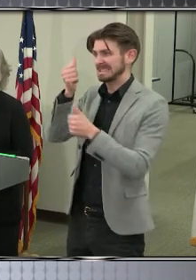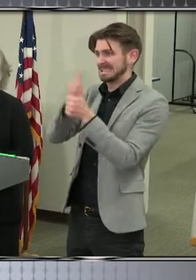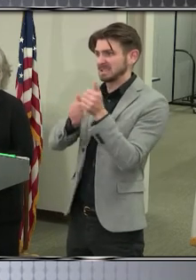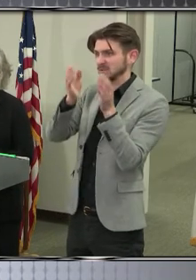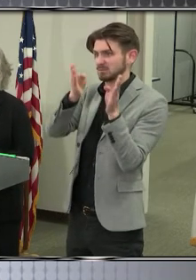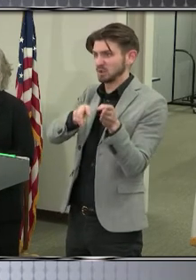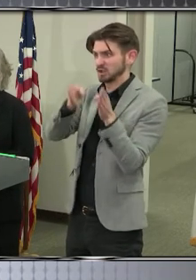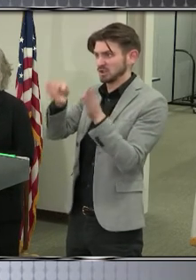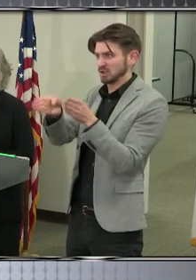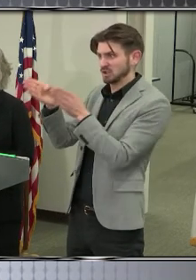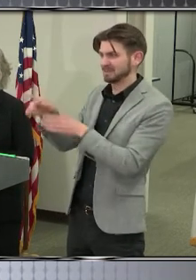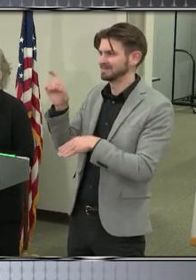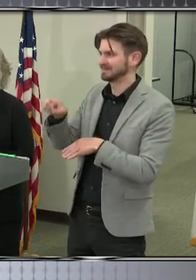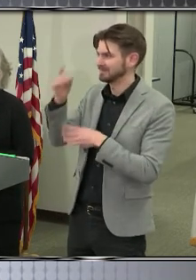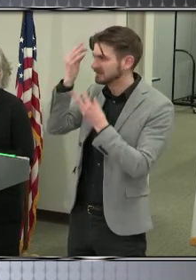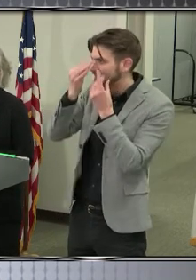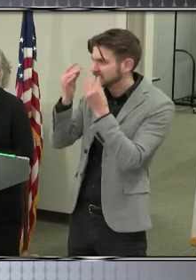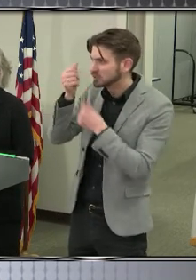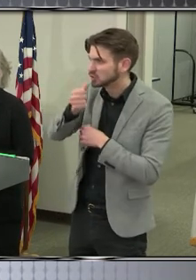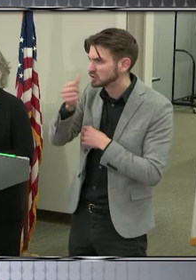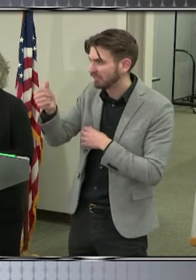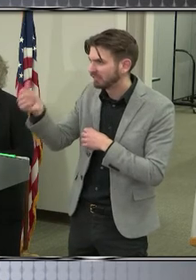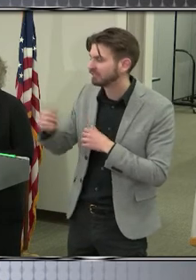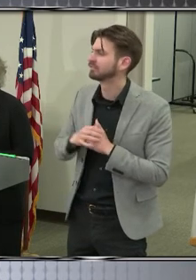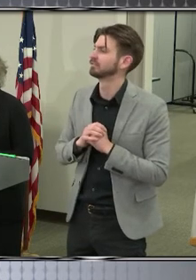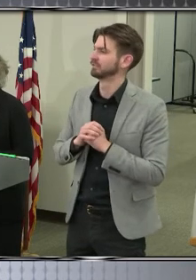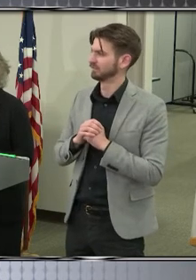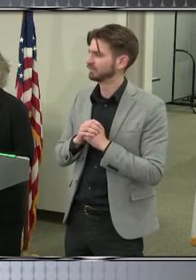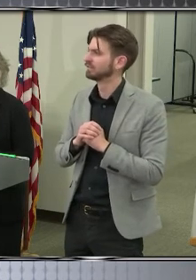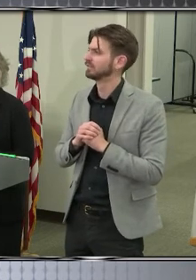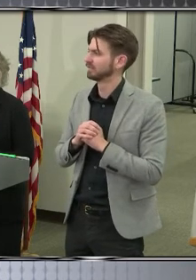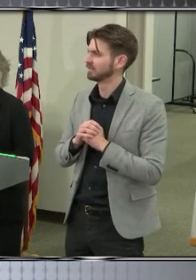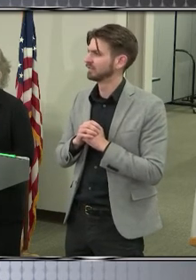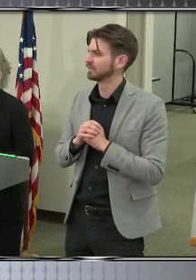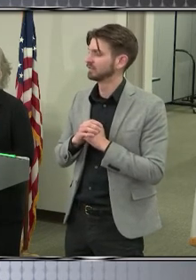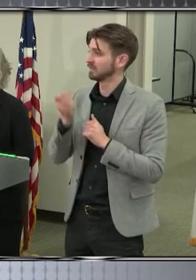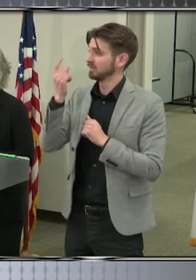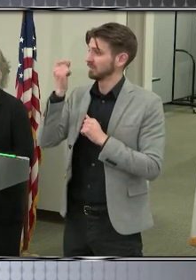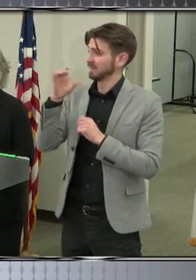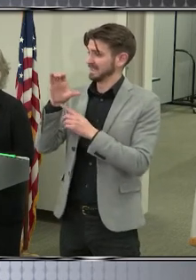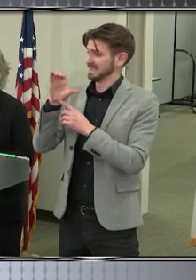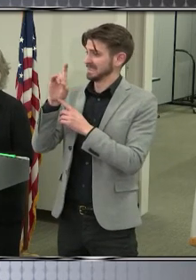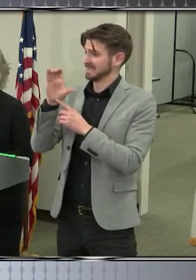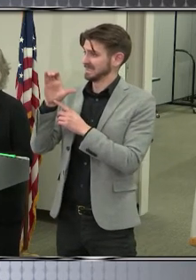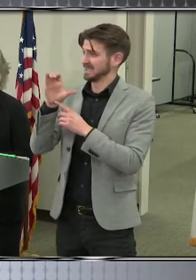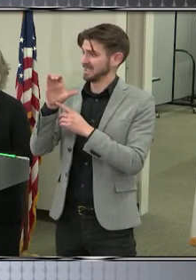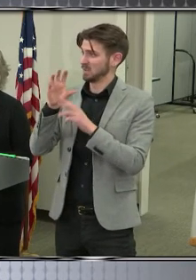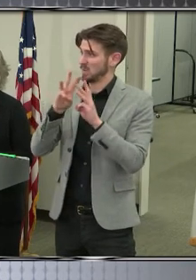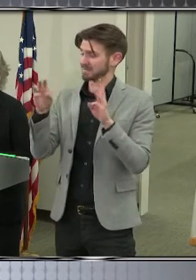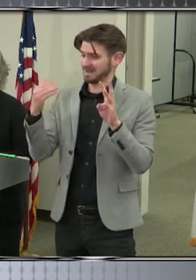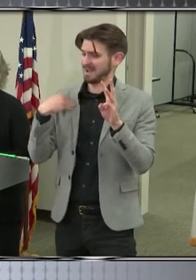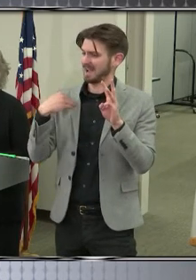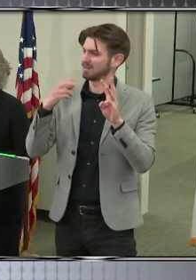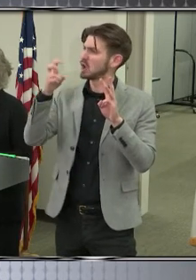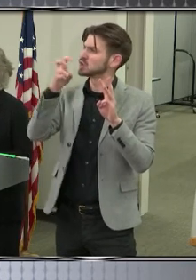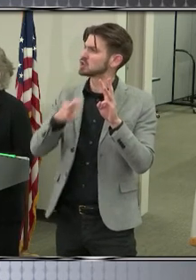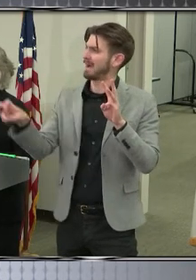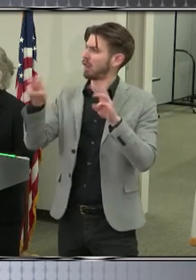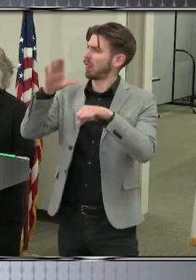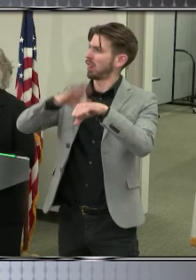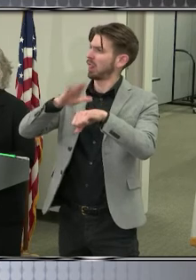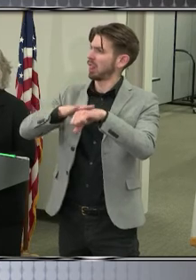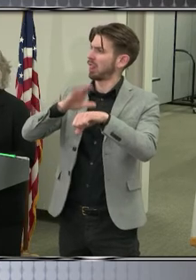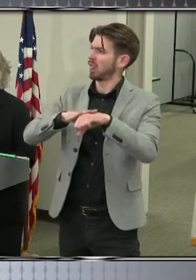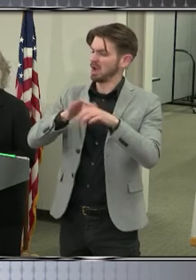they look at what is occurring. And you can look at the CDC website to see what the travel advisories are. And I